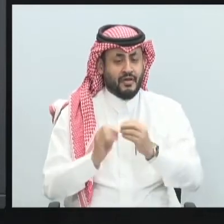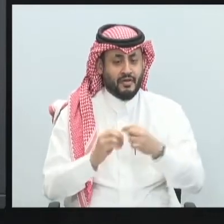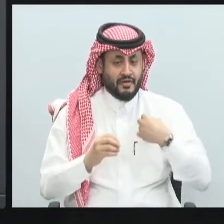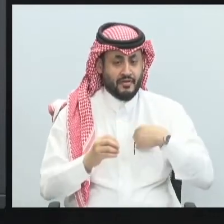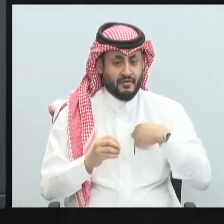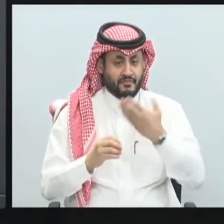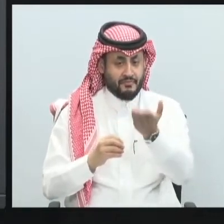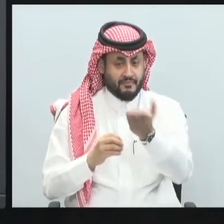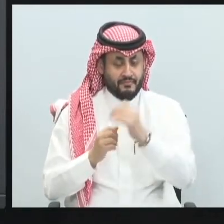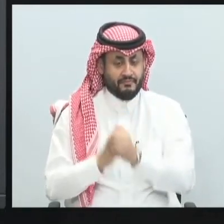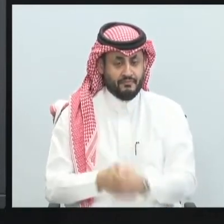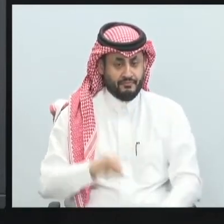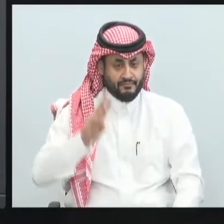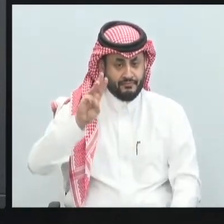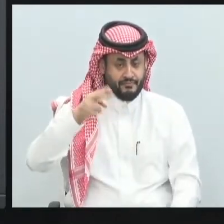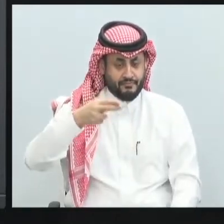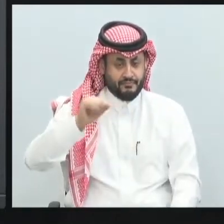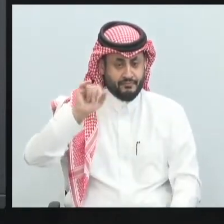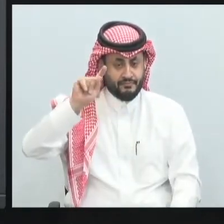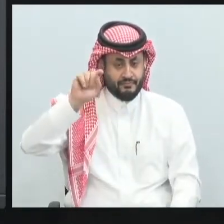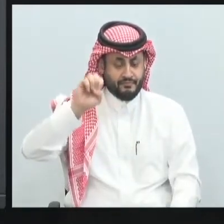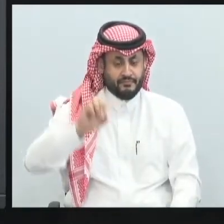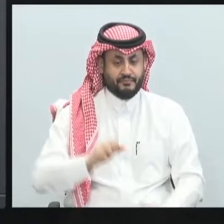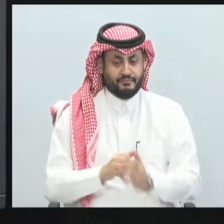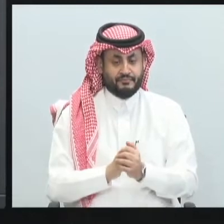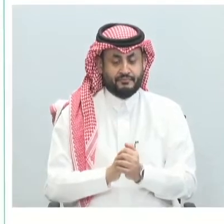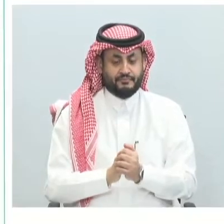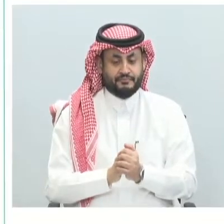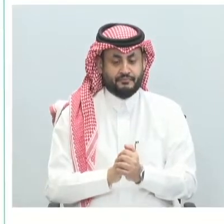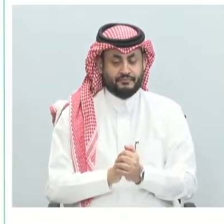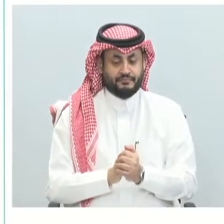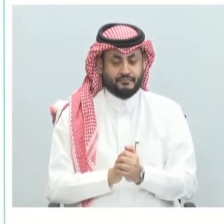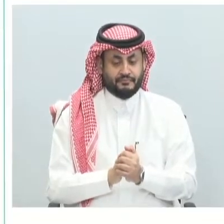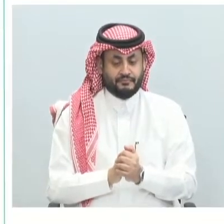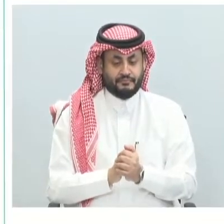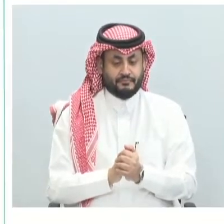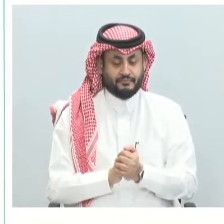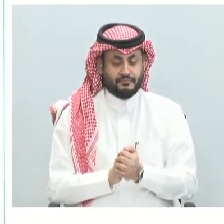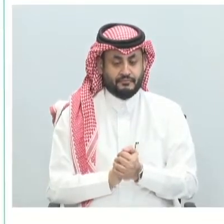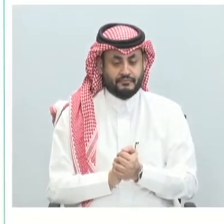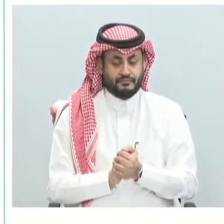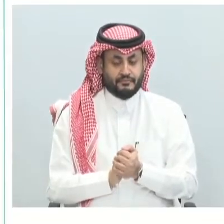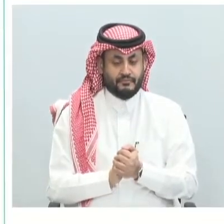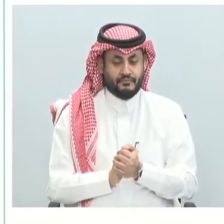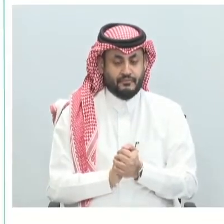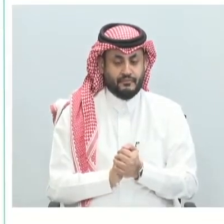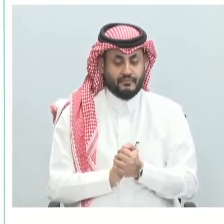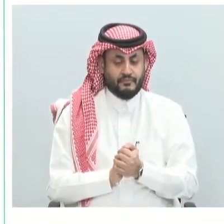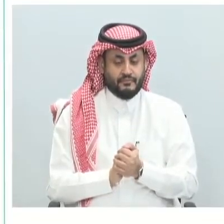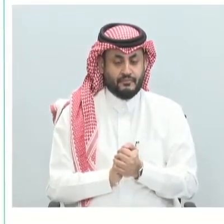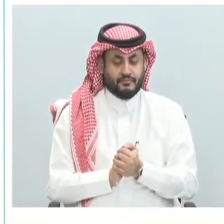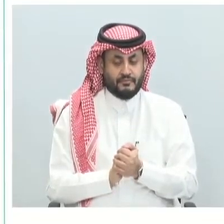is white. So we have white. White. Again, here we pronounce the letter